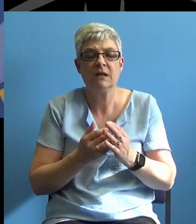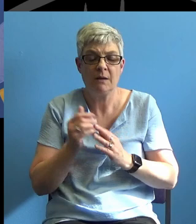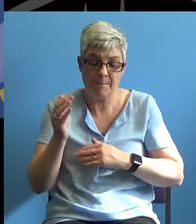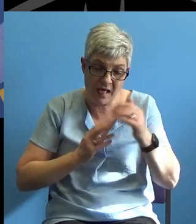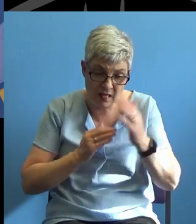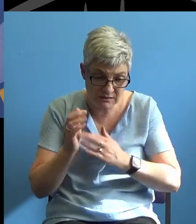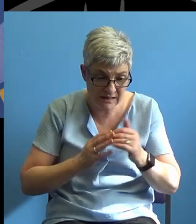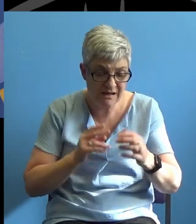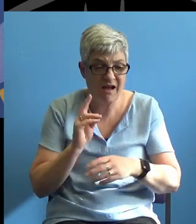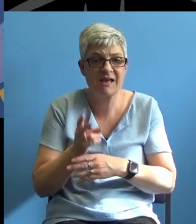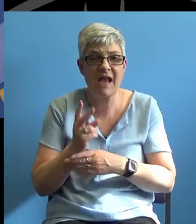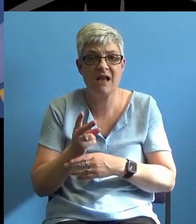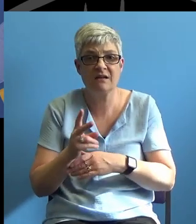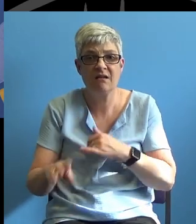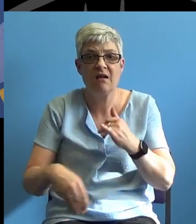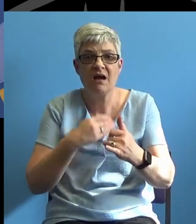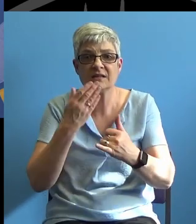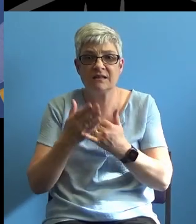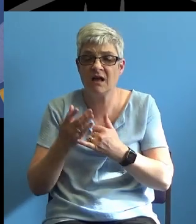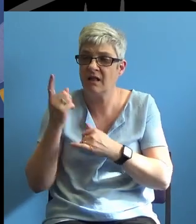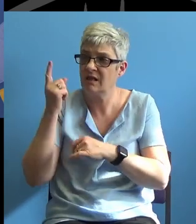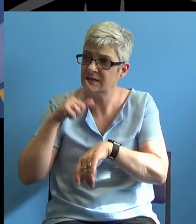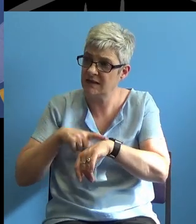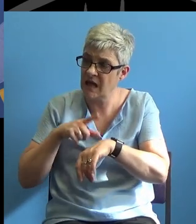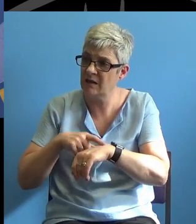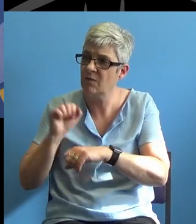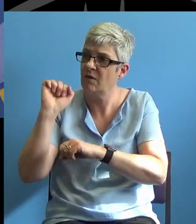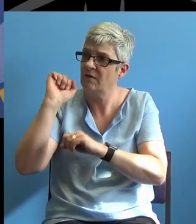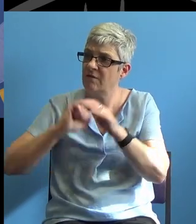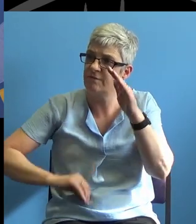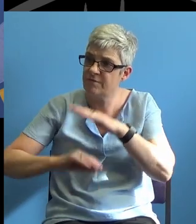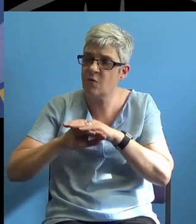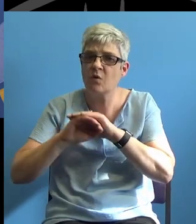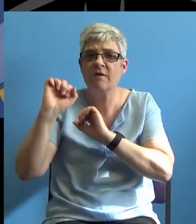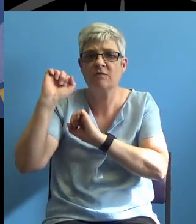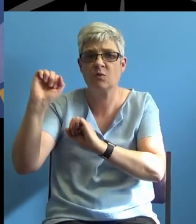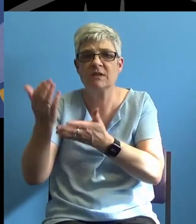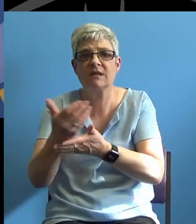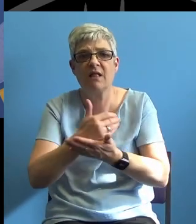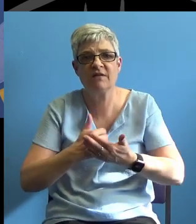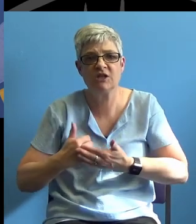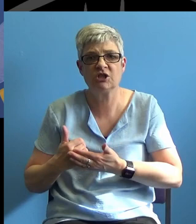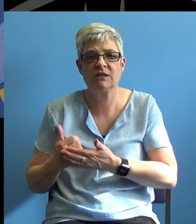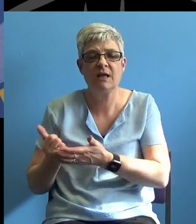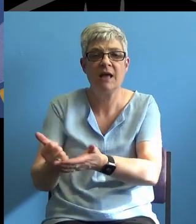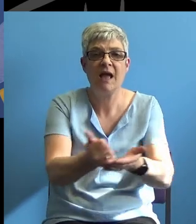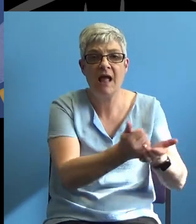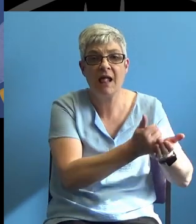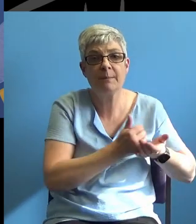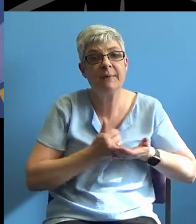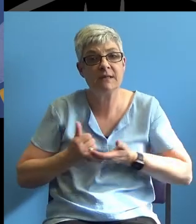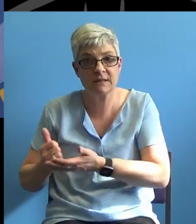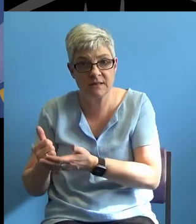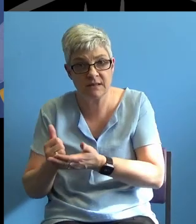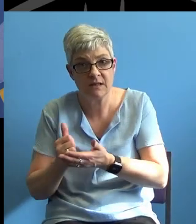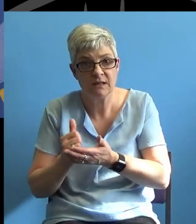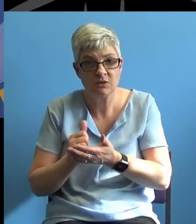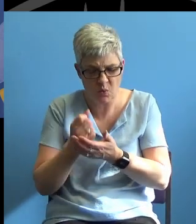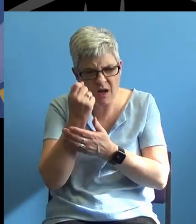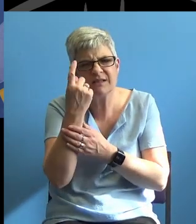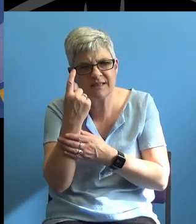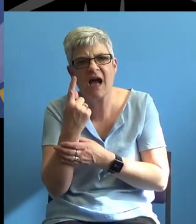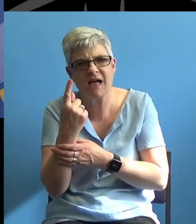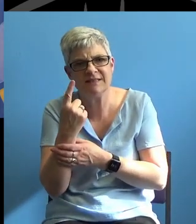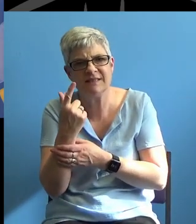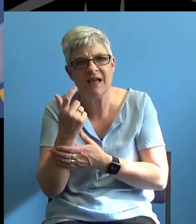rebuilding that world till was a time of the fullness of your salvation. Help us to grasp